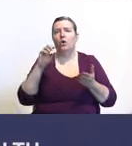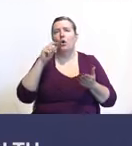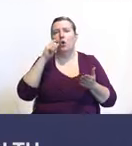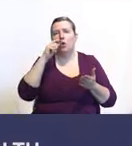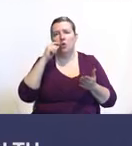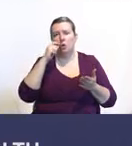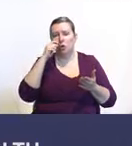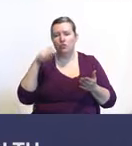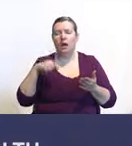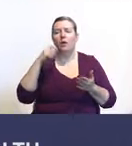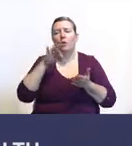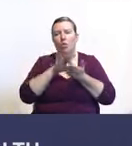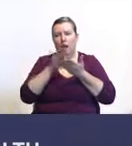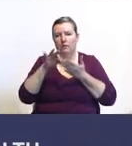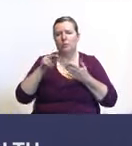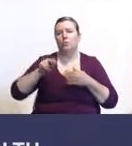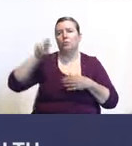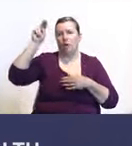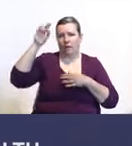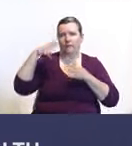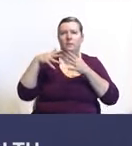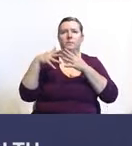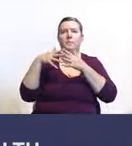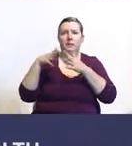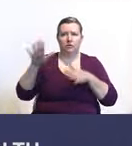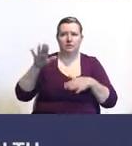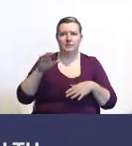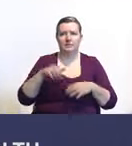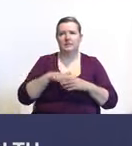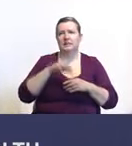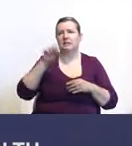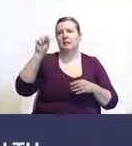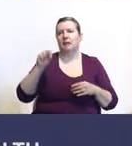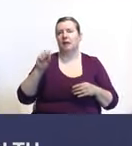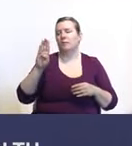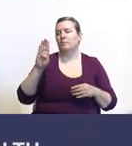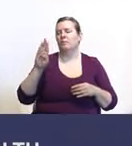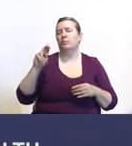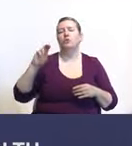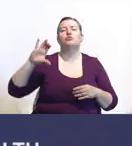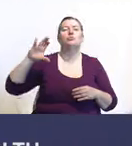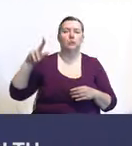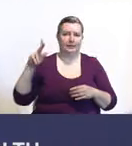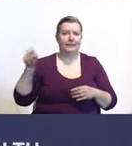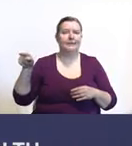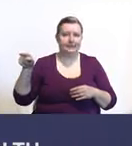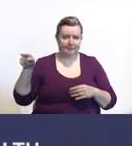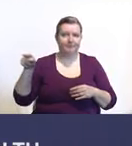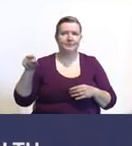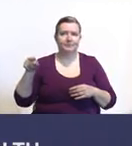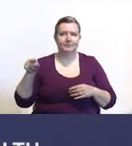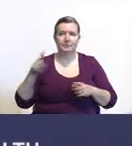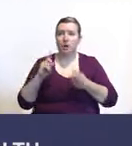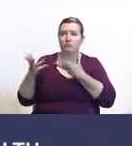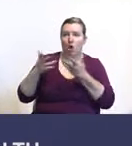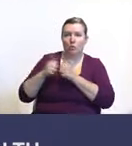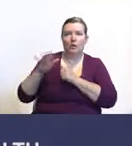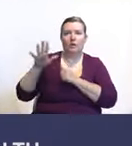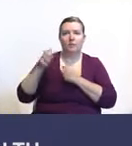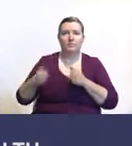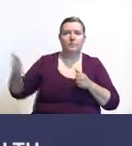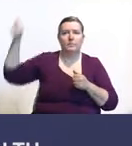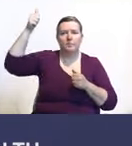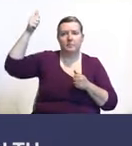North American headquarters are in South Bound Brook in New Jersey. And I spoke to the Archbishop Daniel